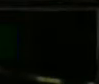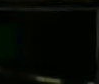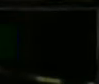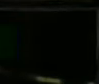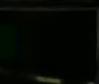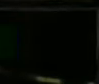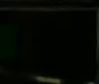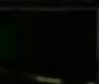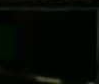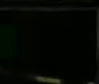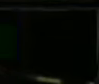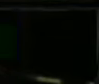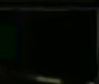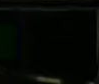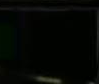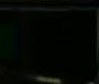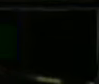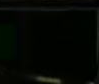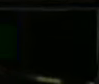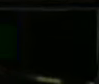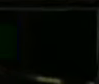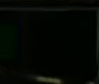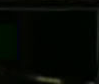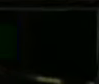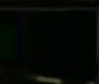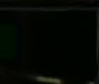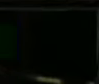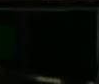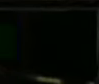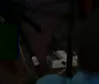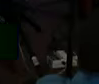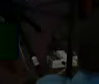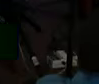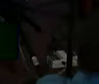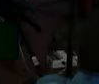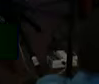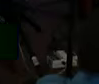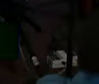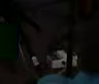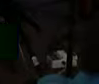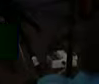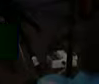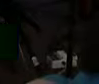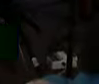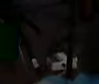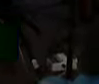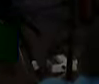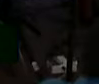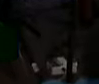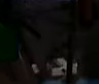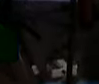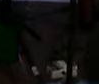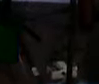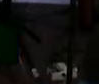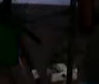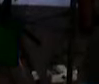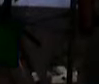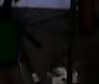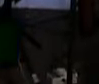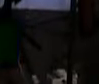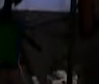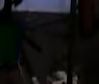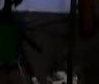Larry is not only a gentle spirit, he makes me giggle when some of you don't see up here with the things that he does and plays, but he has a wealth